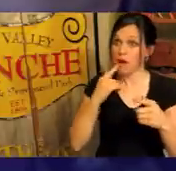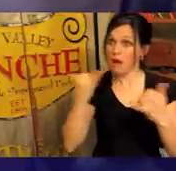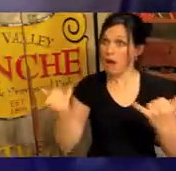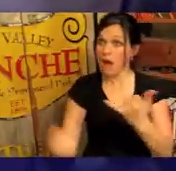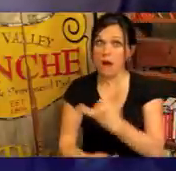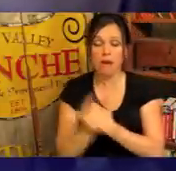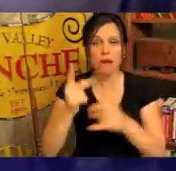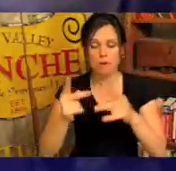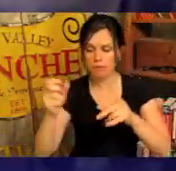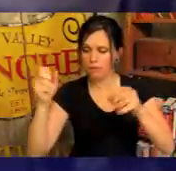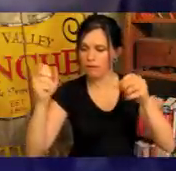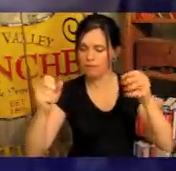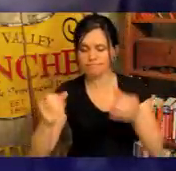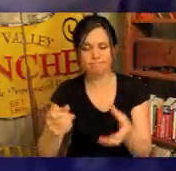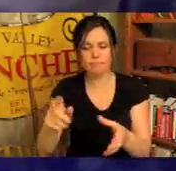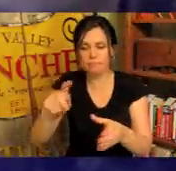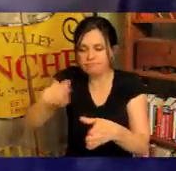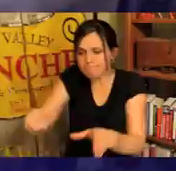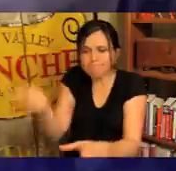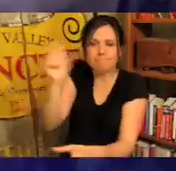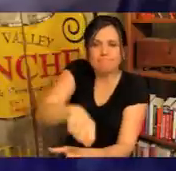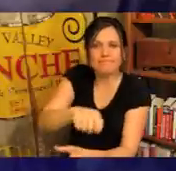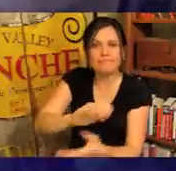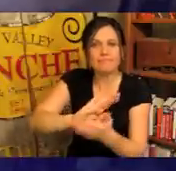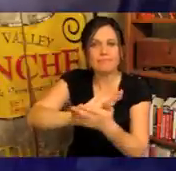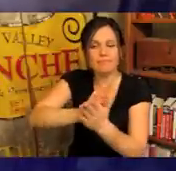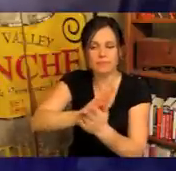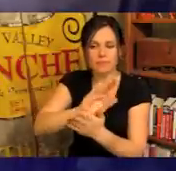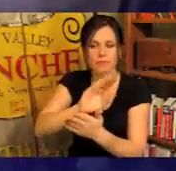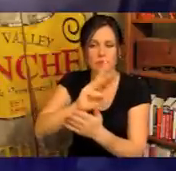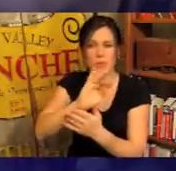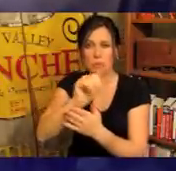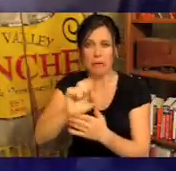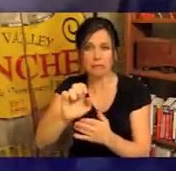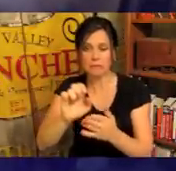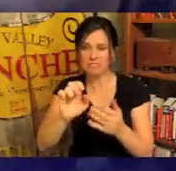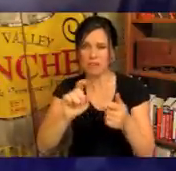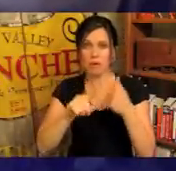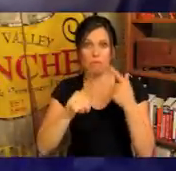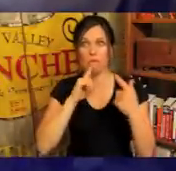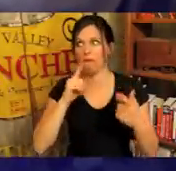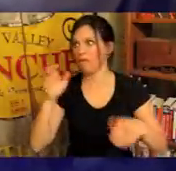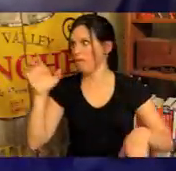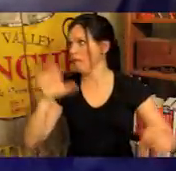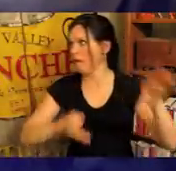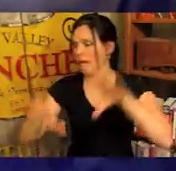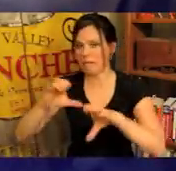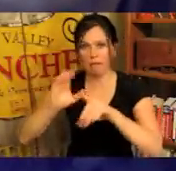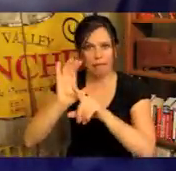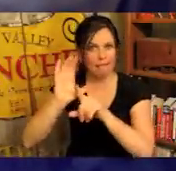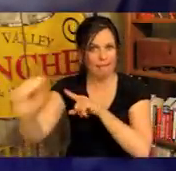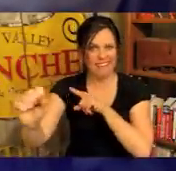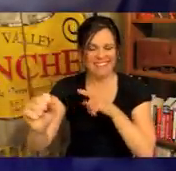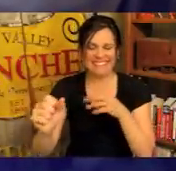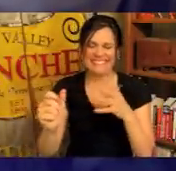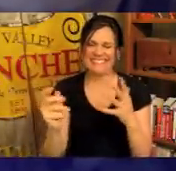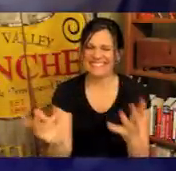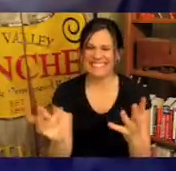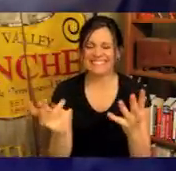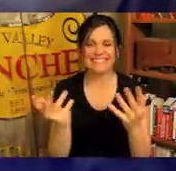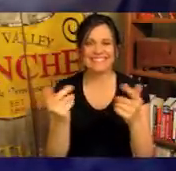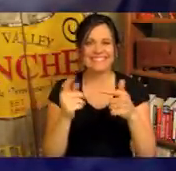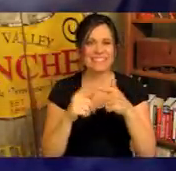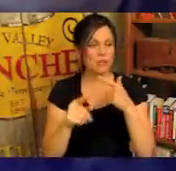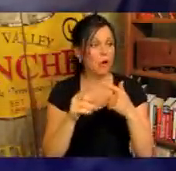Cheese whiz, yes. Yeah. One chemical away from being plastic. True. So feta was a better option, and it's a